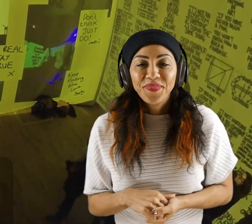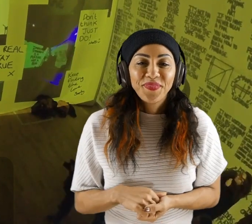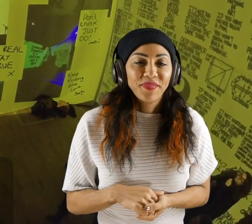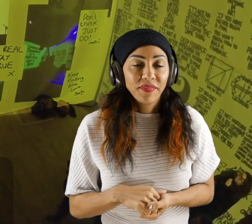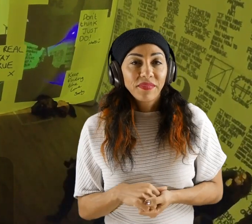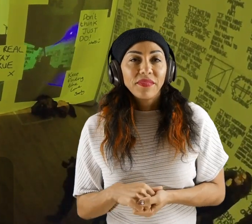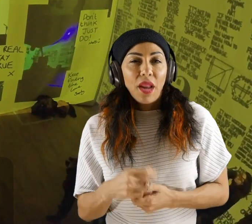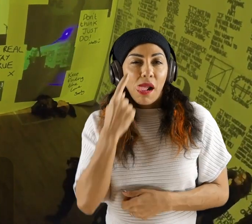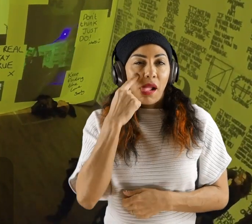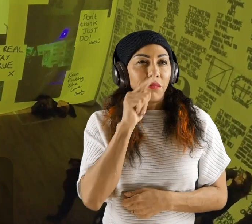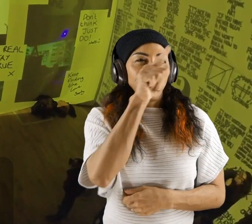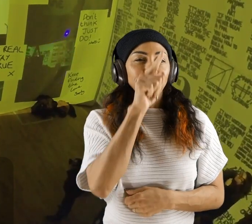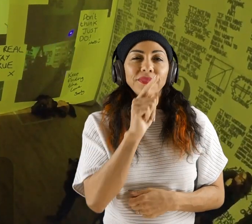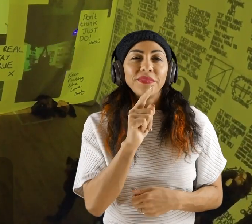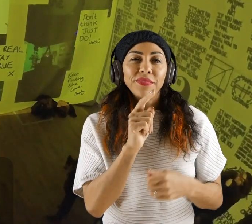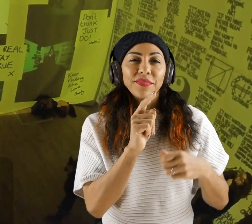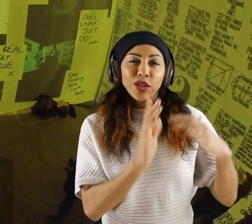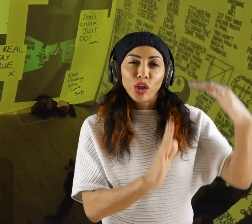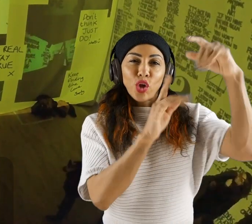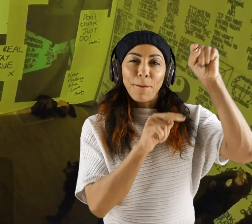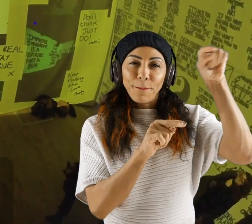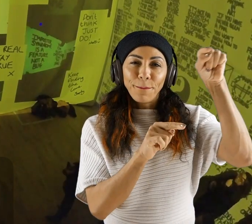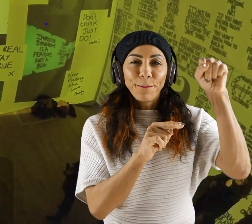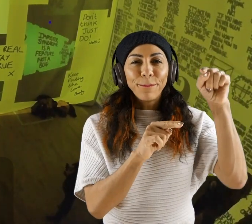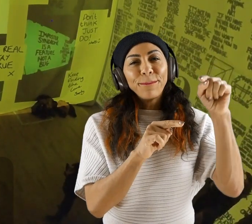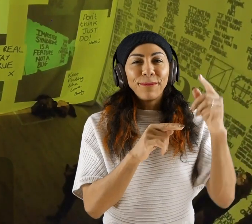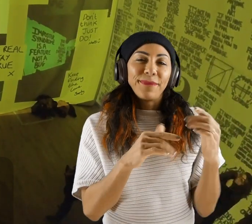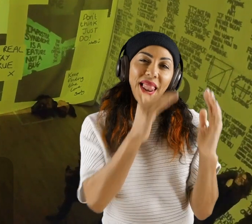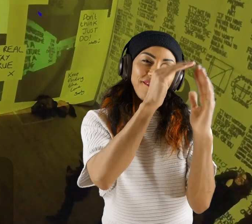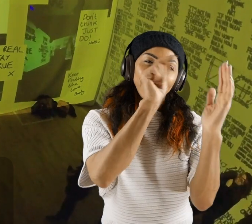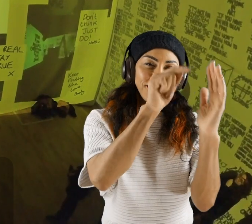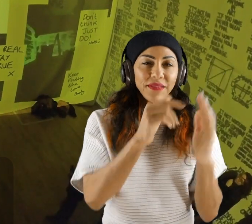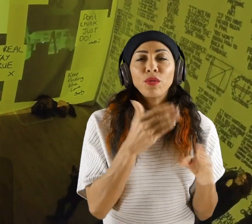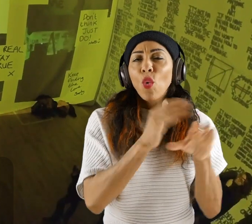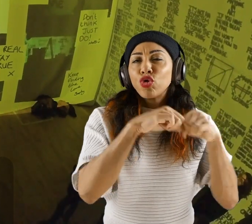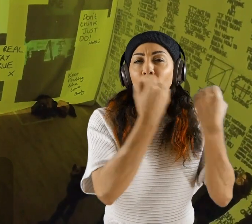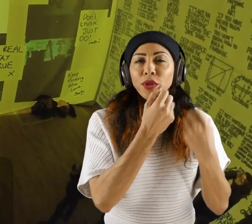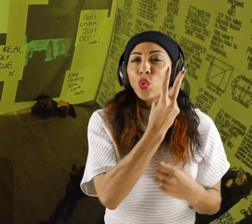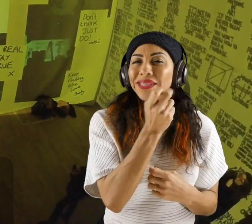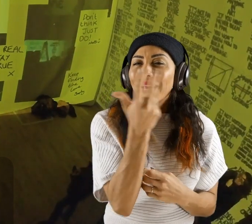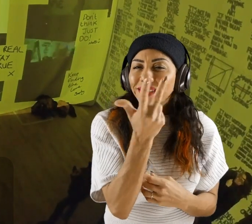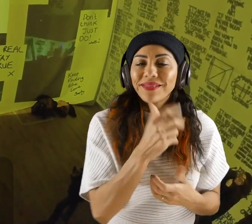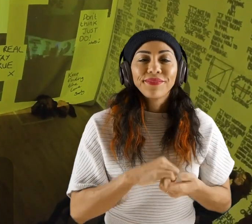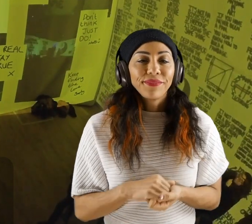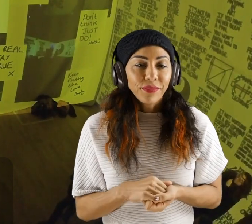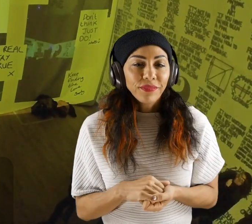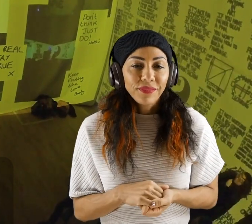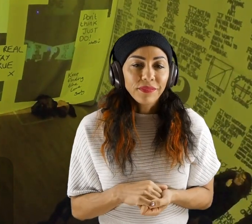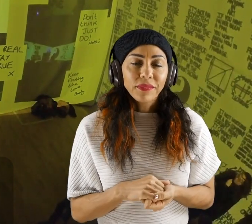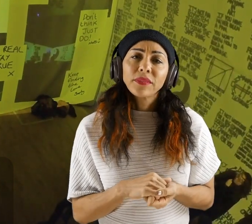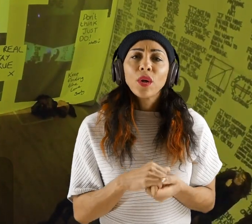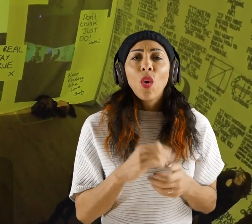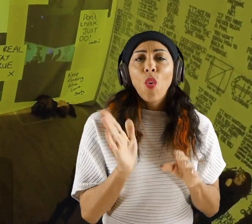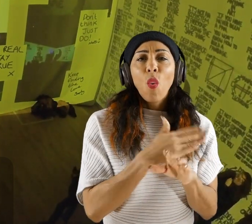left, this is a kind of workshop that we did in 2018. And it was like all-female